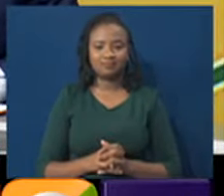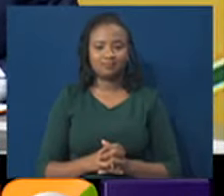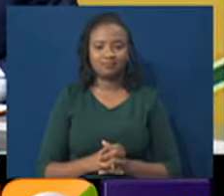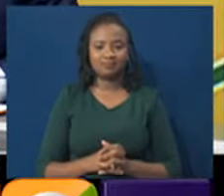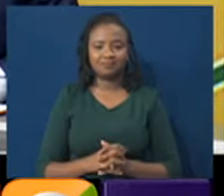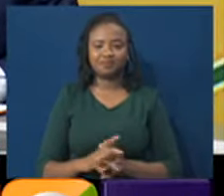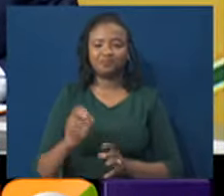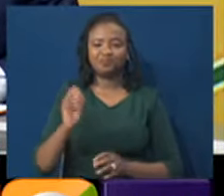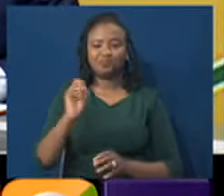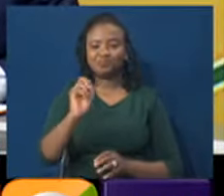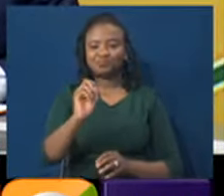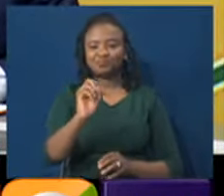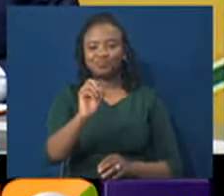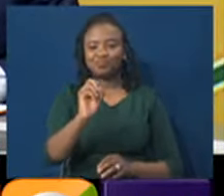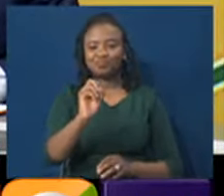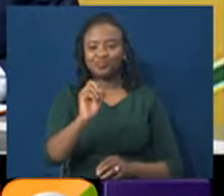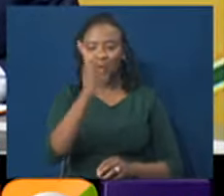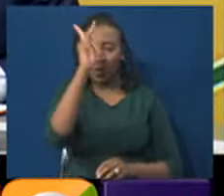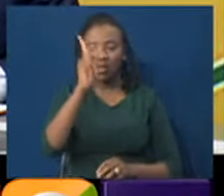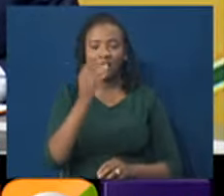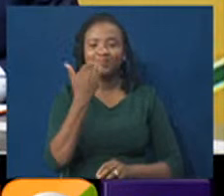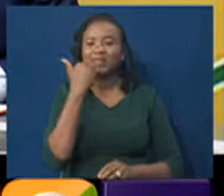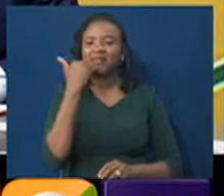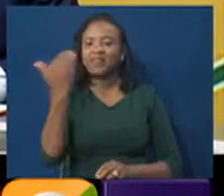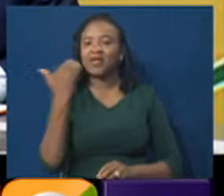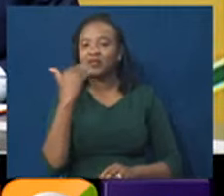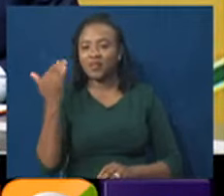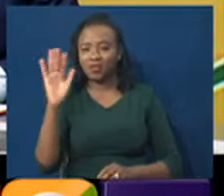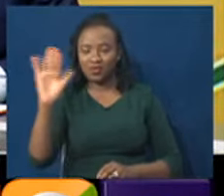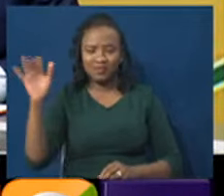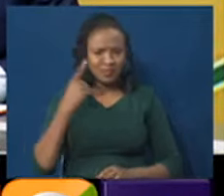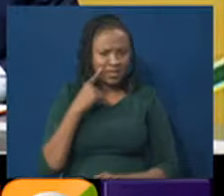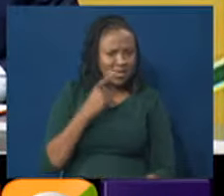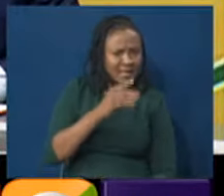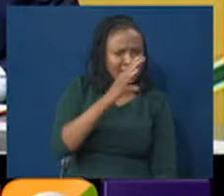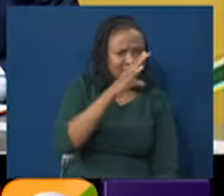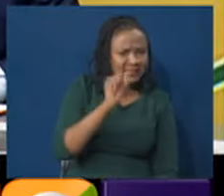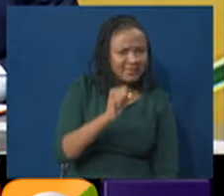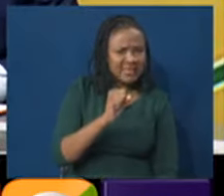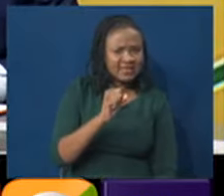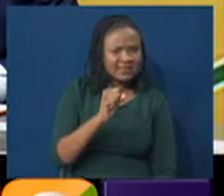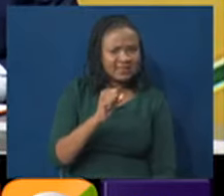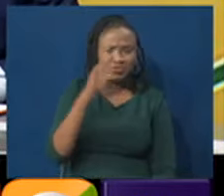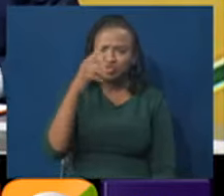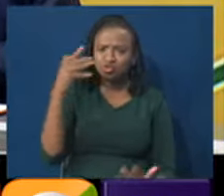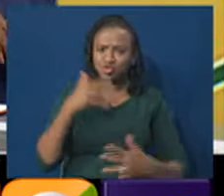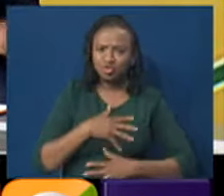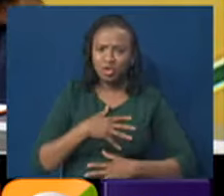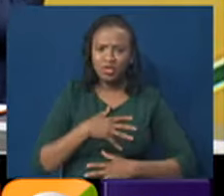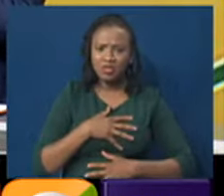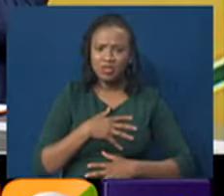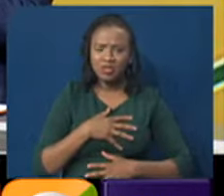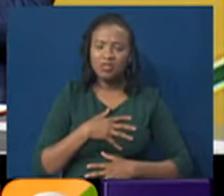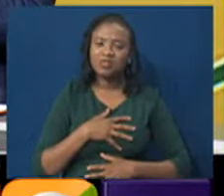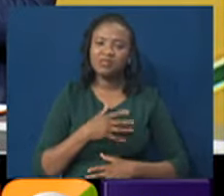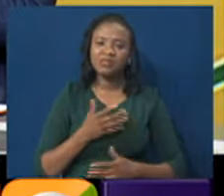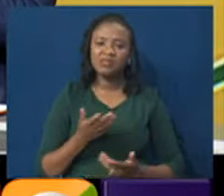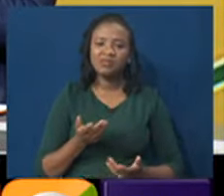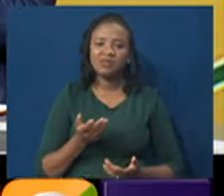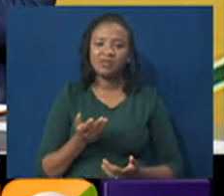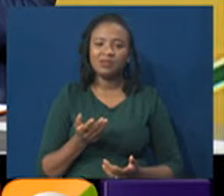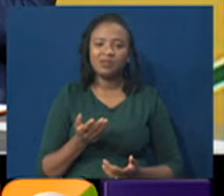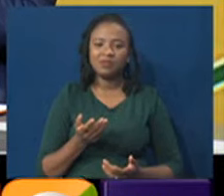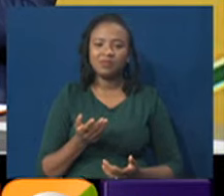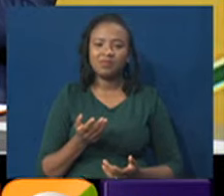Okay, all right. Thank you so much, John Wanyama. I see Waziri Nakumicha, you're perturbed by the figure you're seeing on this. You have it on your board. That is